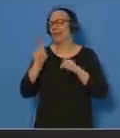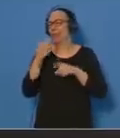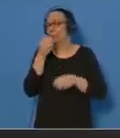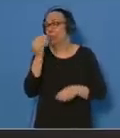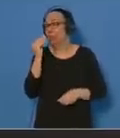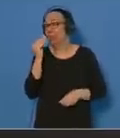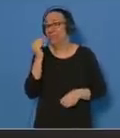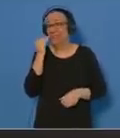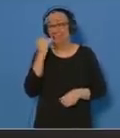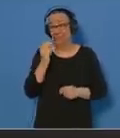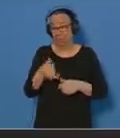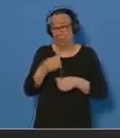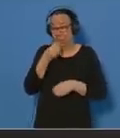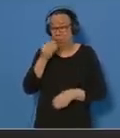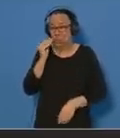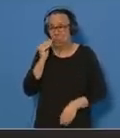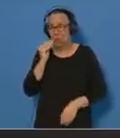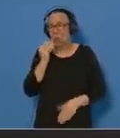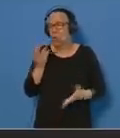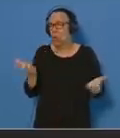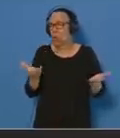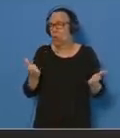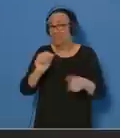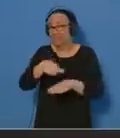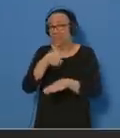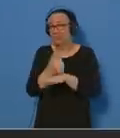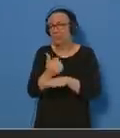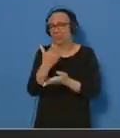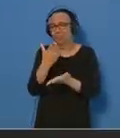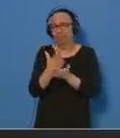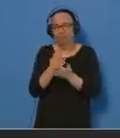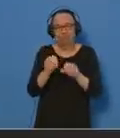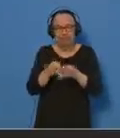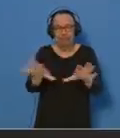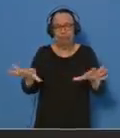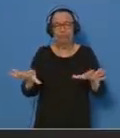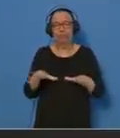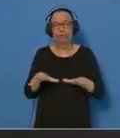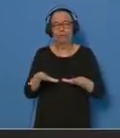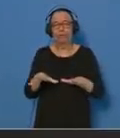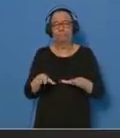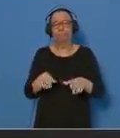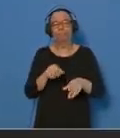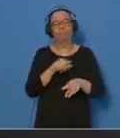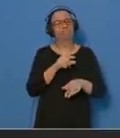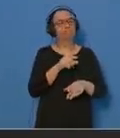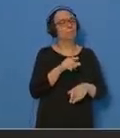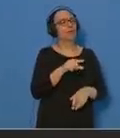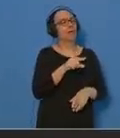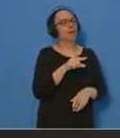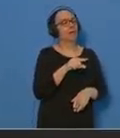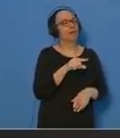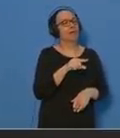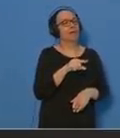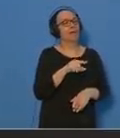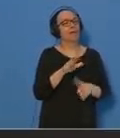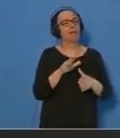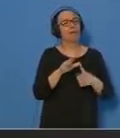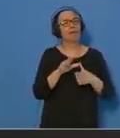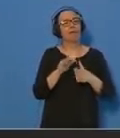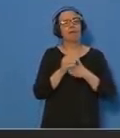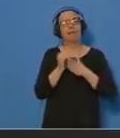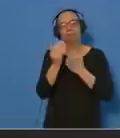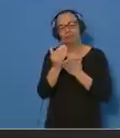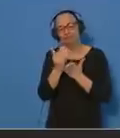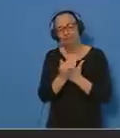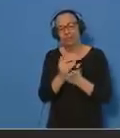you say what measures are in place to prevent any spread? There were, so the guidelines, people